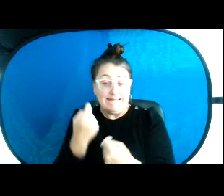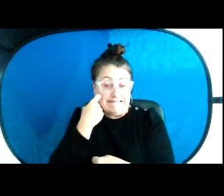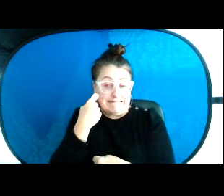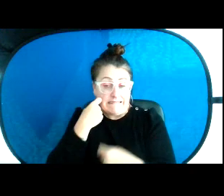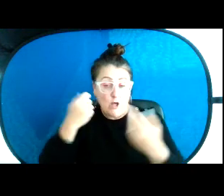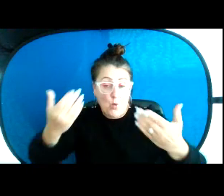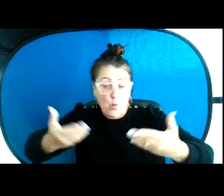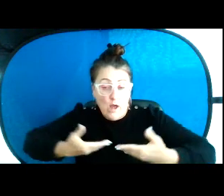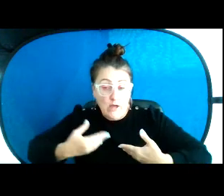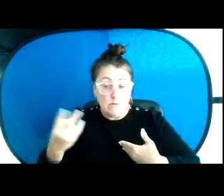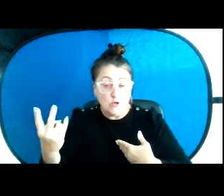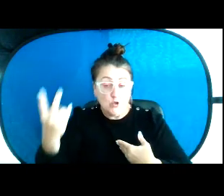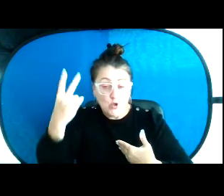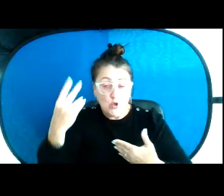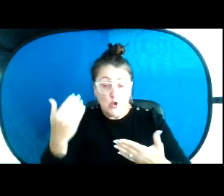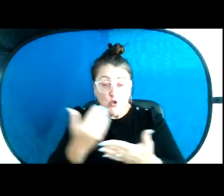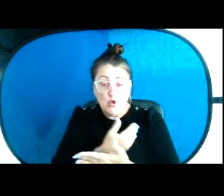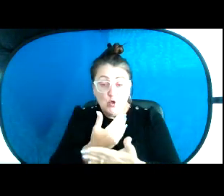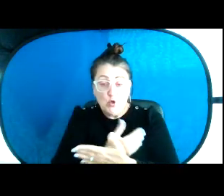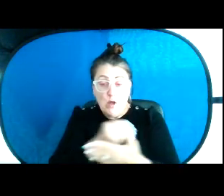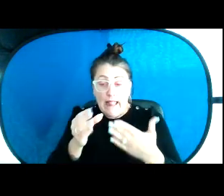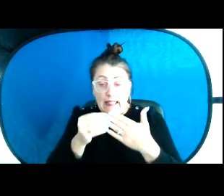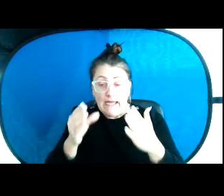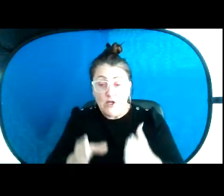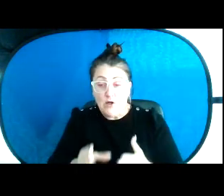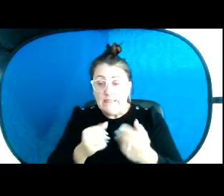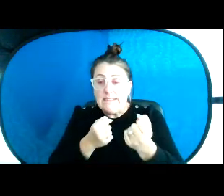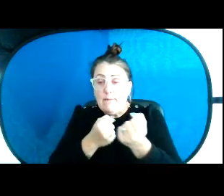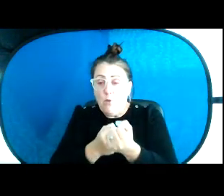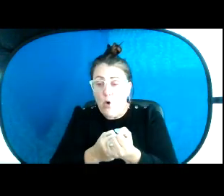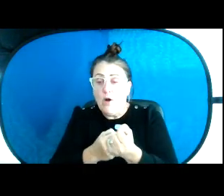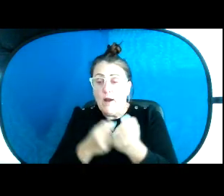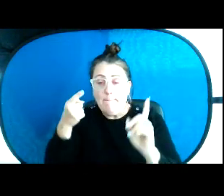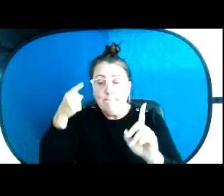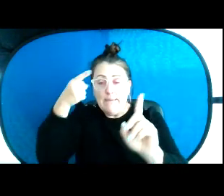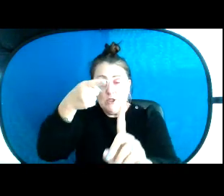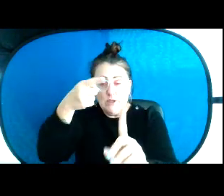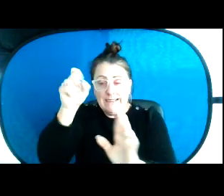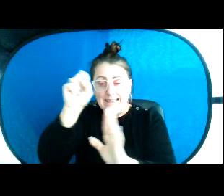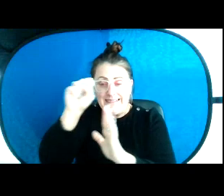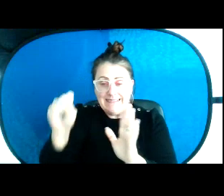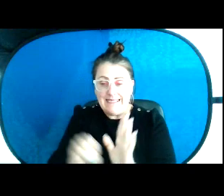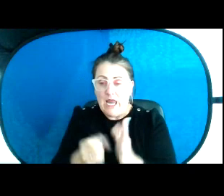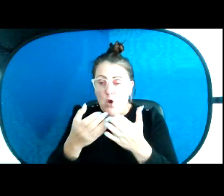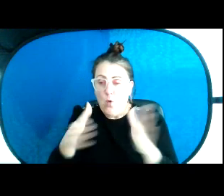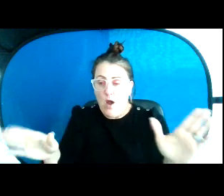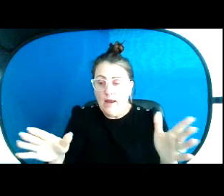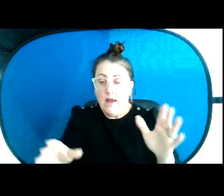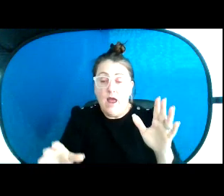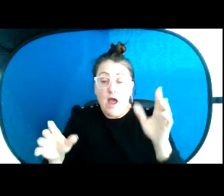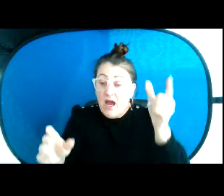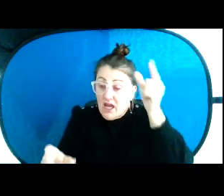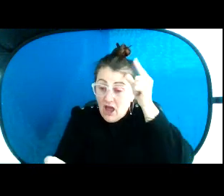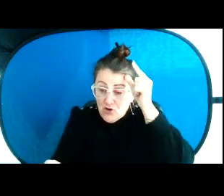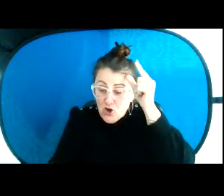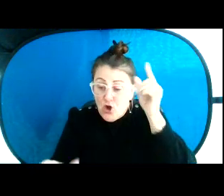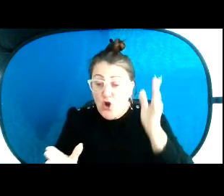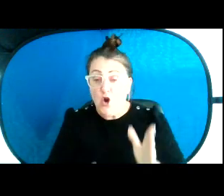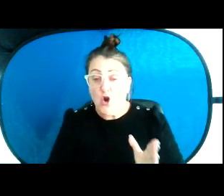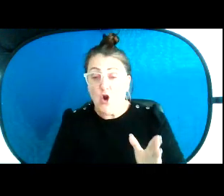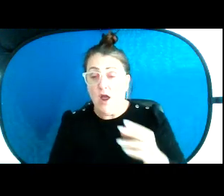new leaders in key roles supporting the department's mission and statewide priorities. Governor Gavin Newsom has appointed